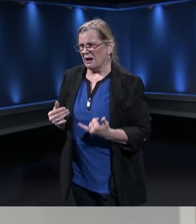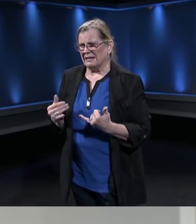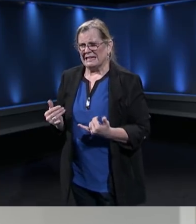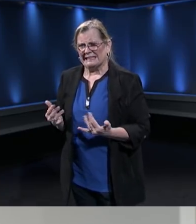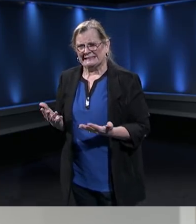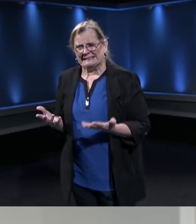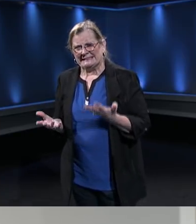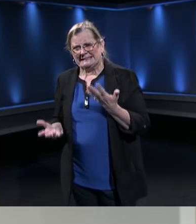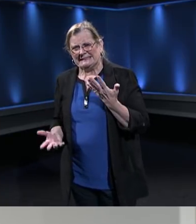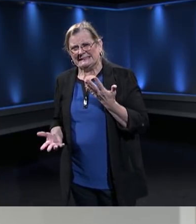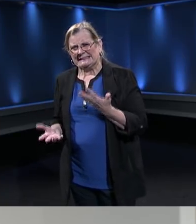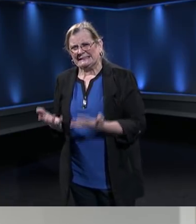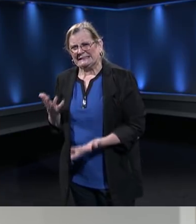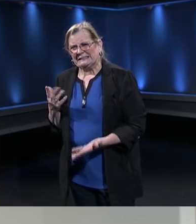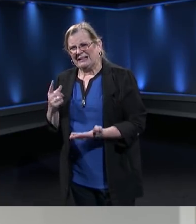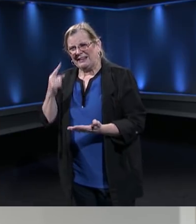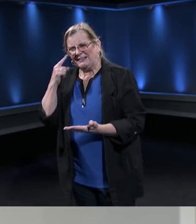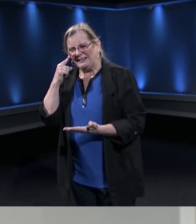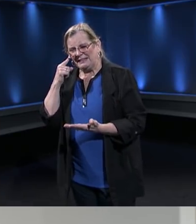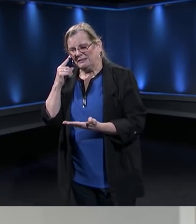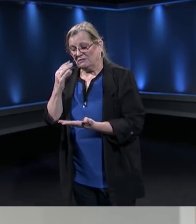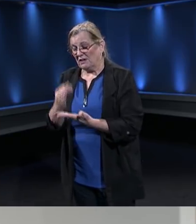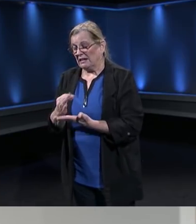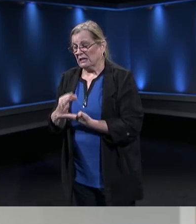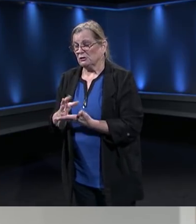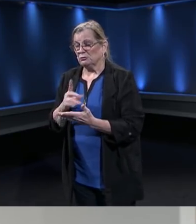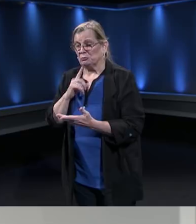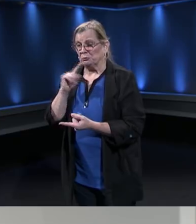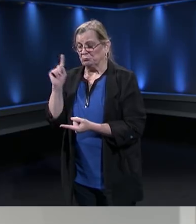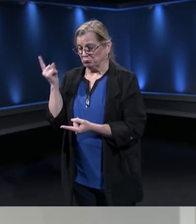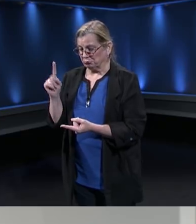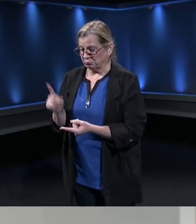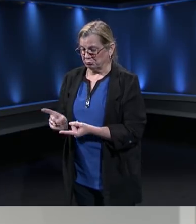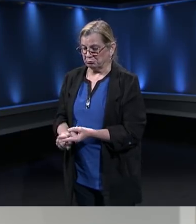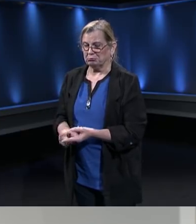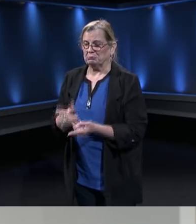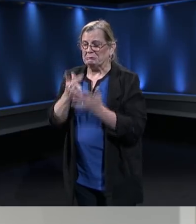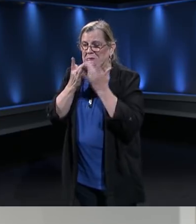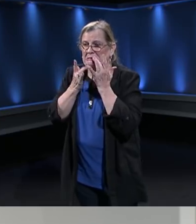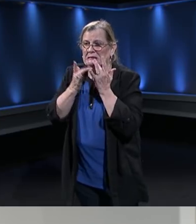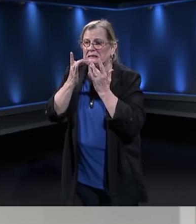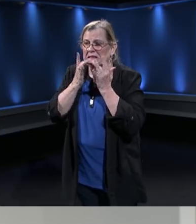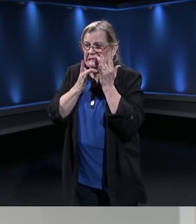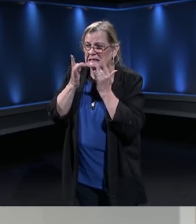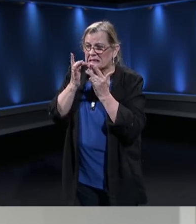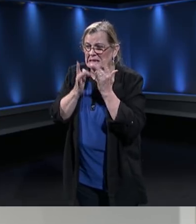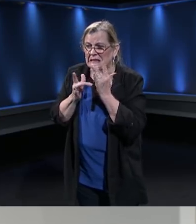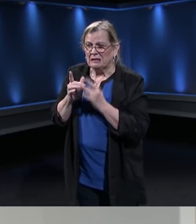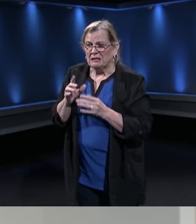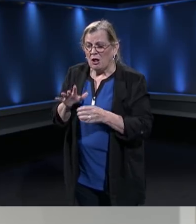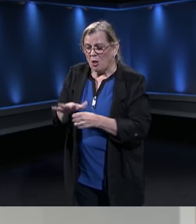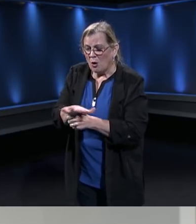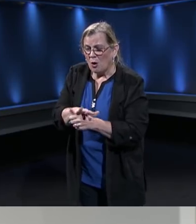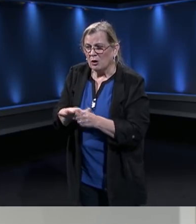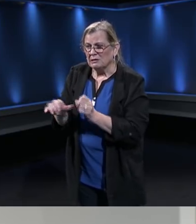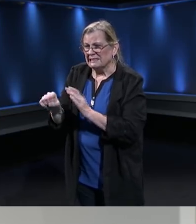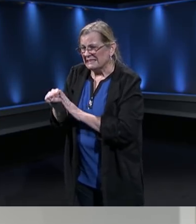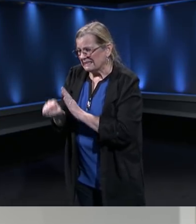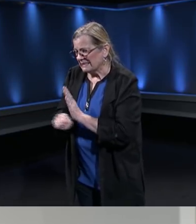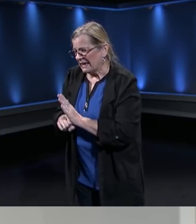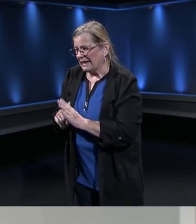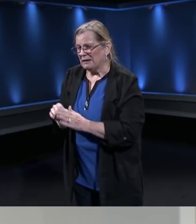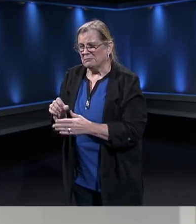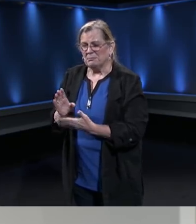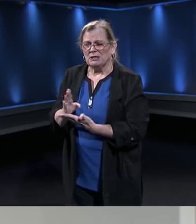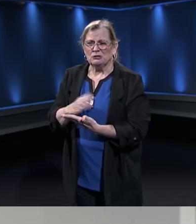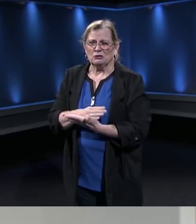a financial crisis that is impacting both our local and state and federal budgets. I'm not comfortable wanting to put out